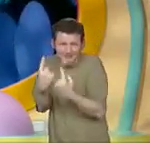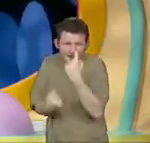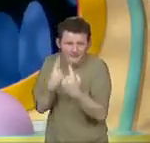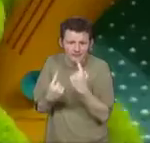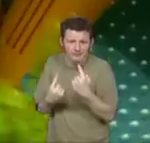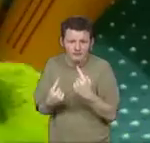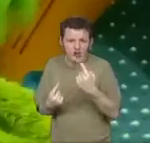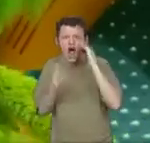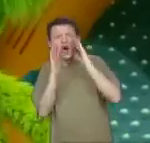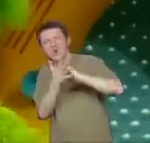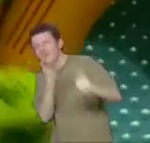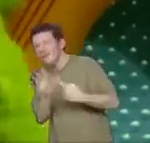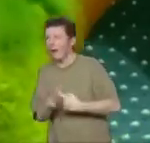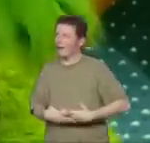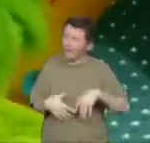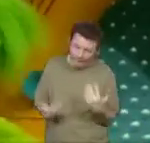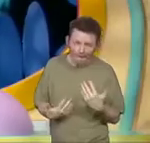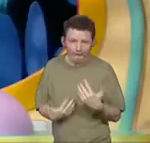squidgy things. Oh, hubba, hubba.